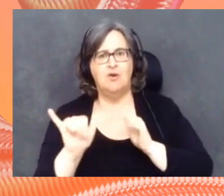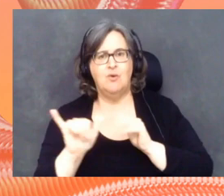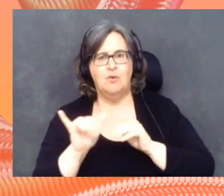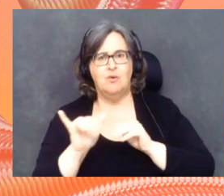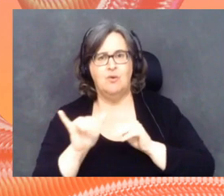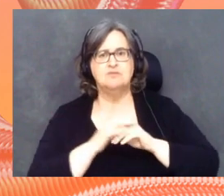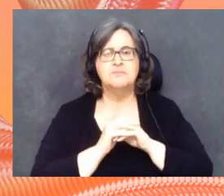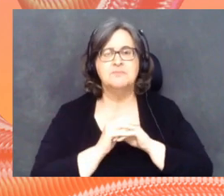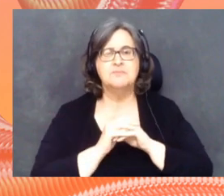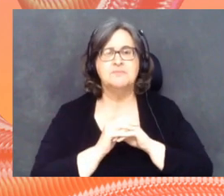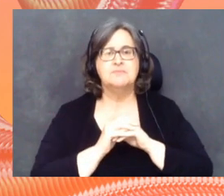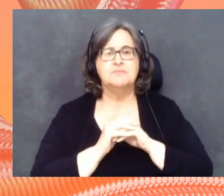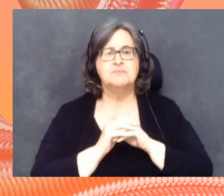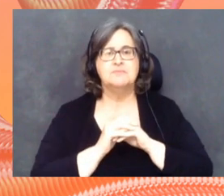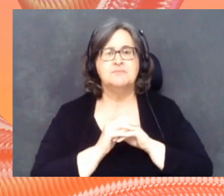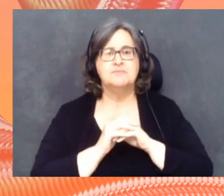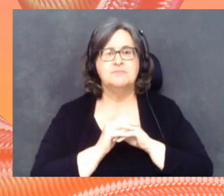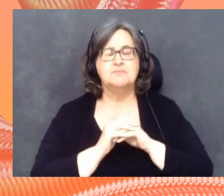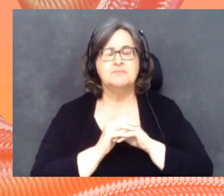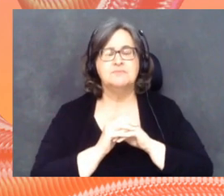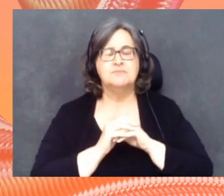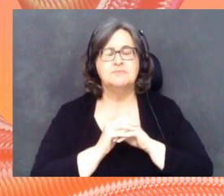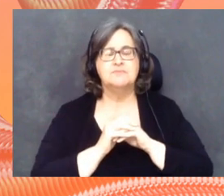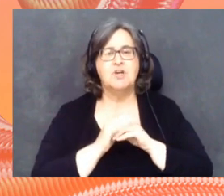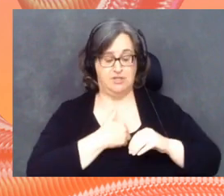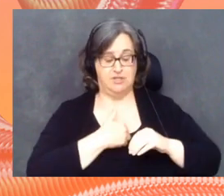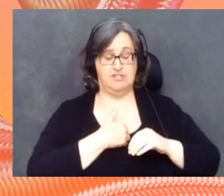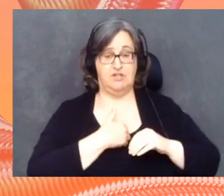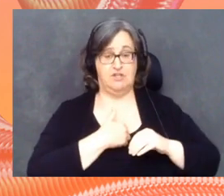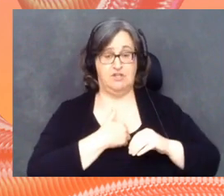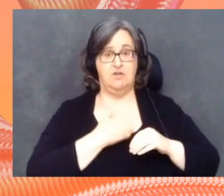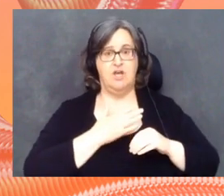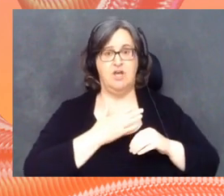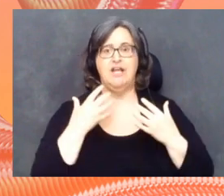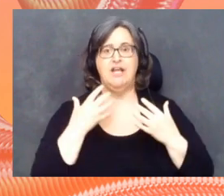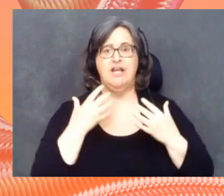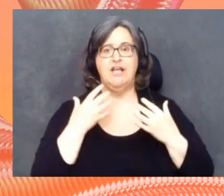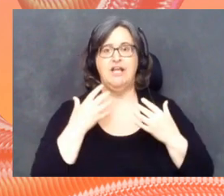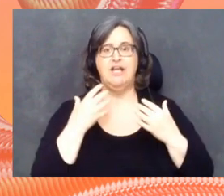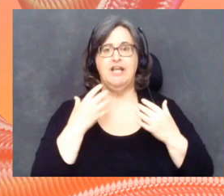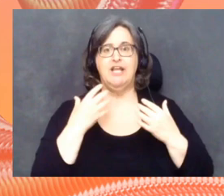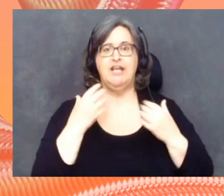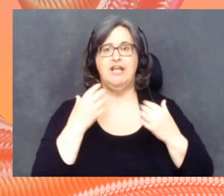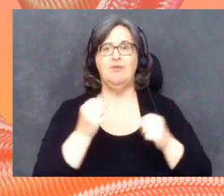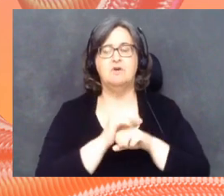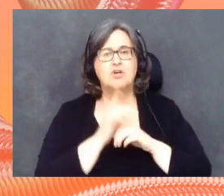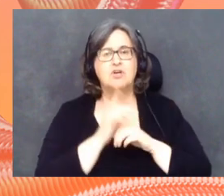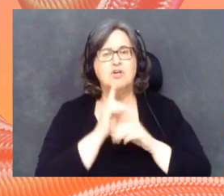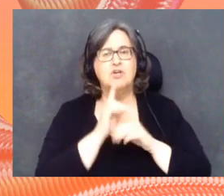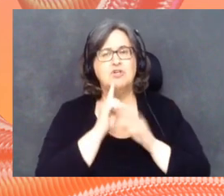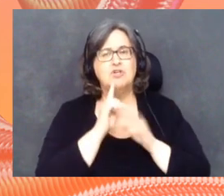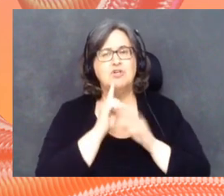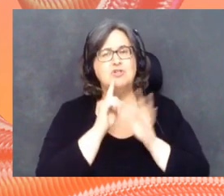that, you know, I know for myself and, like, my own healing work, that it's been a critical part of my healing journey to figure out how